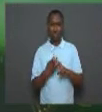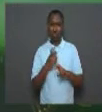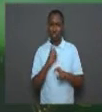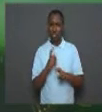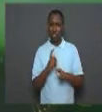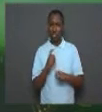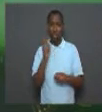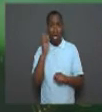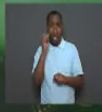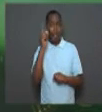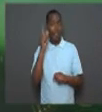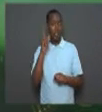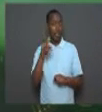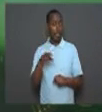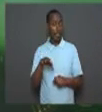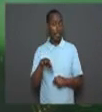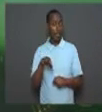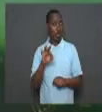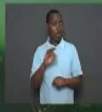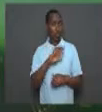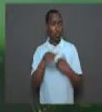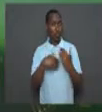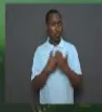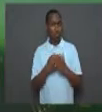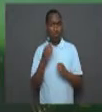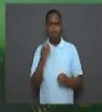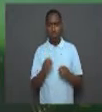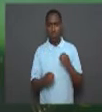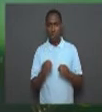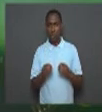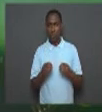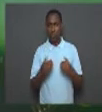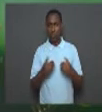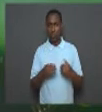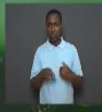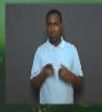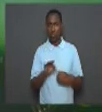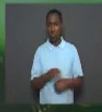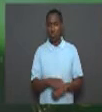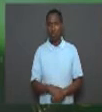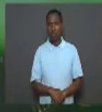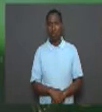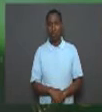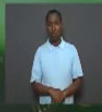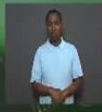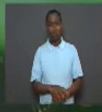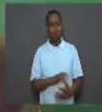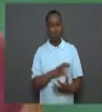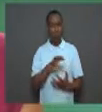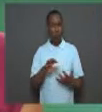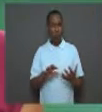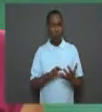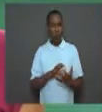harmonized understanding of all the organisms that existed without causing confusion.